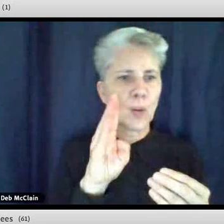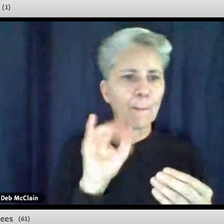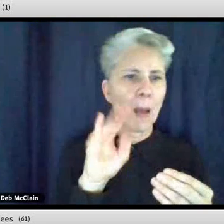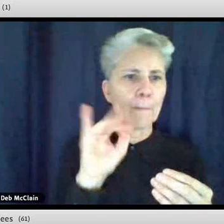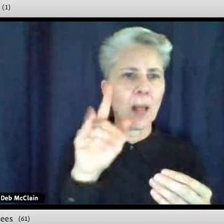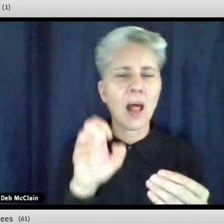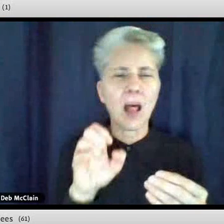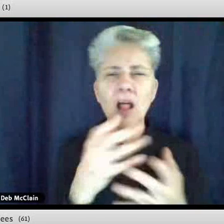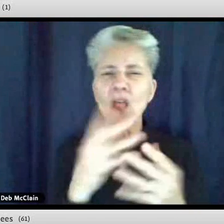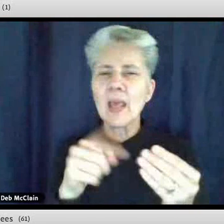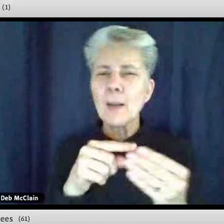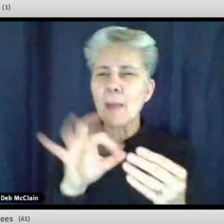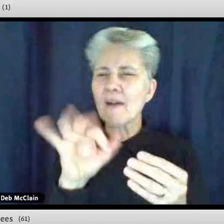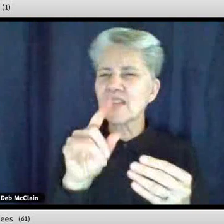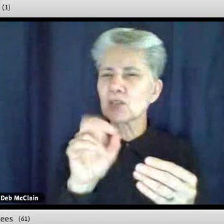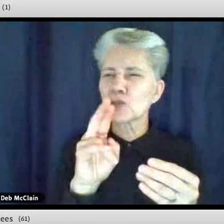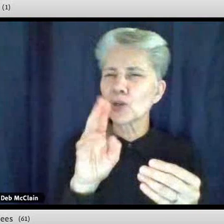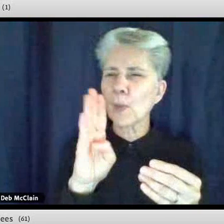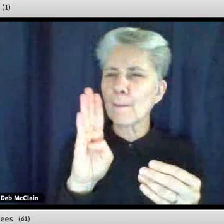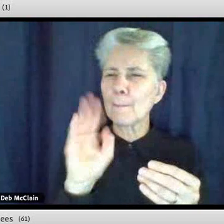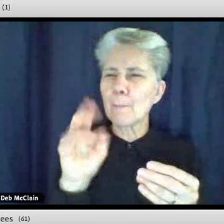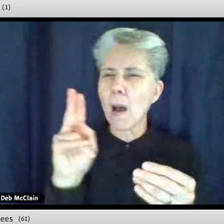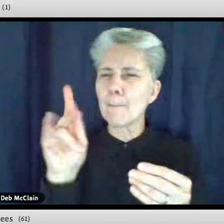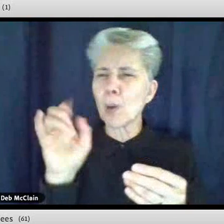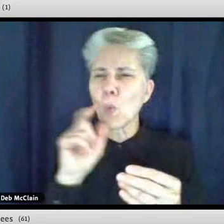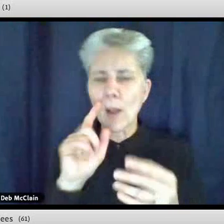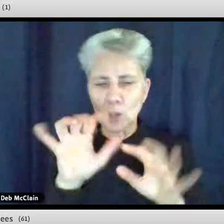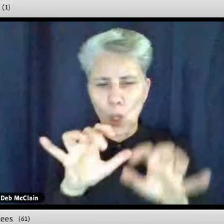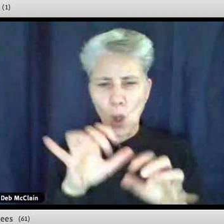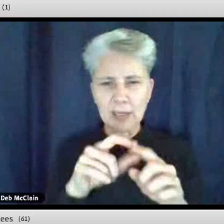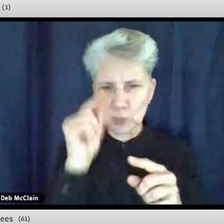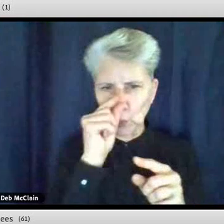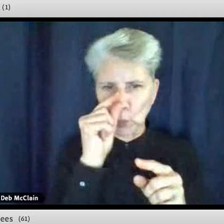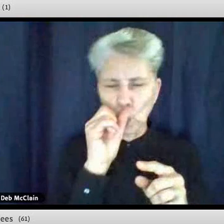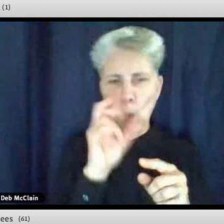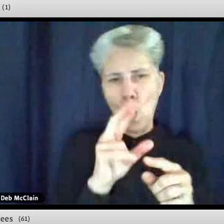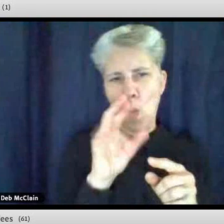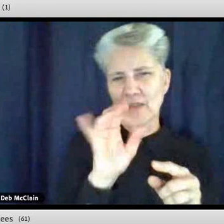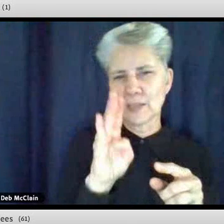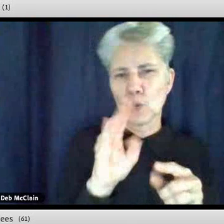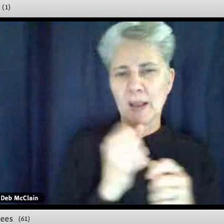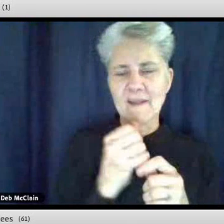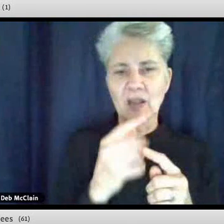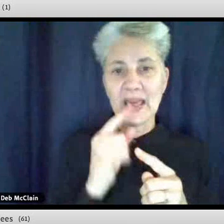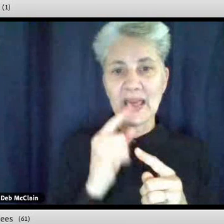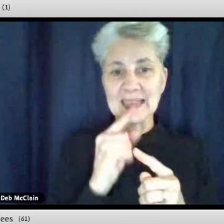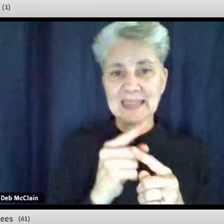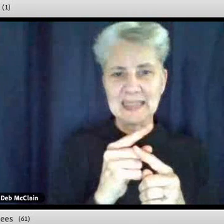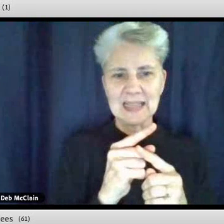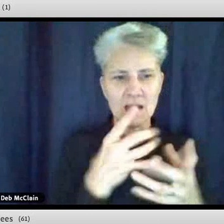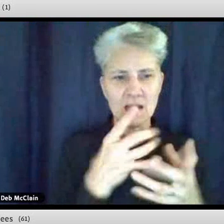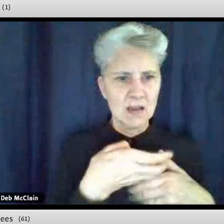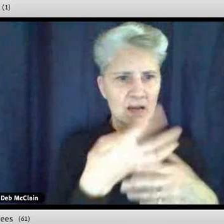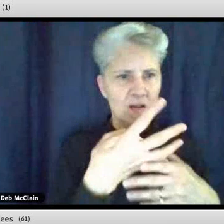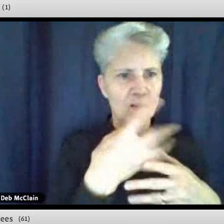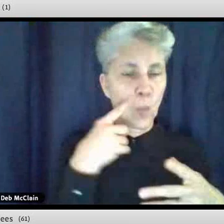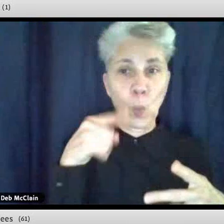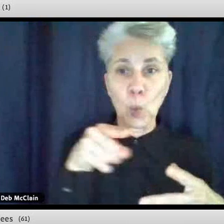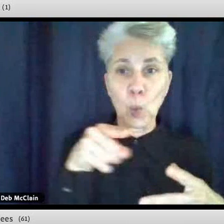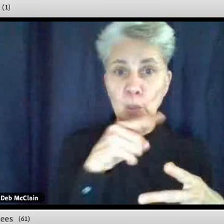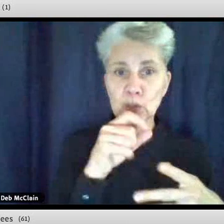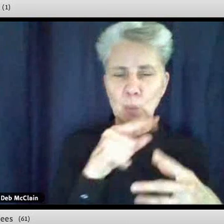about. Misinformation, filter bubble. Thing about filter bubble is that's when you log into